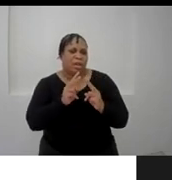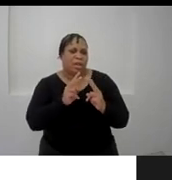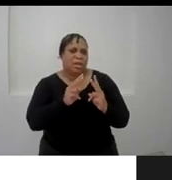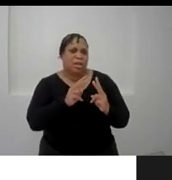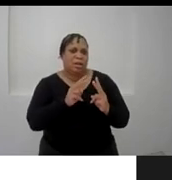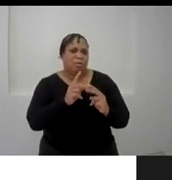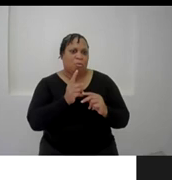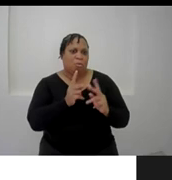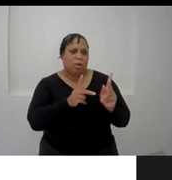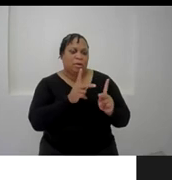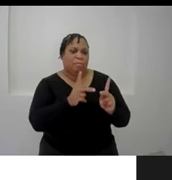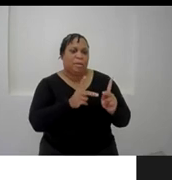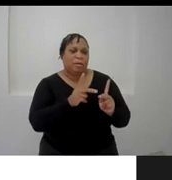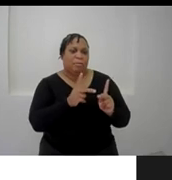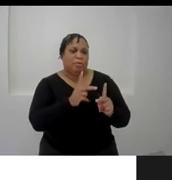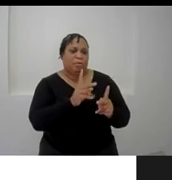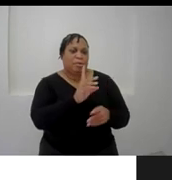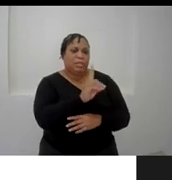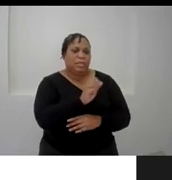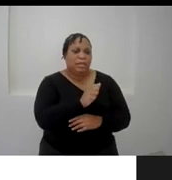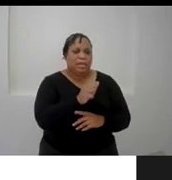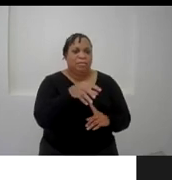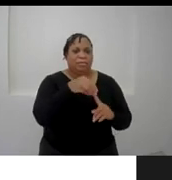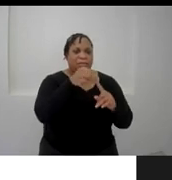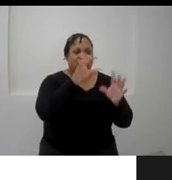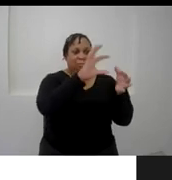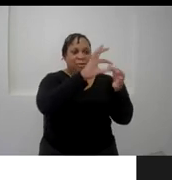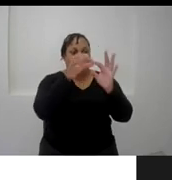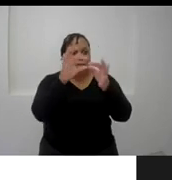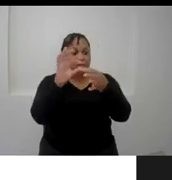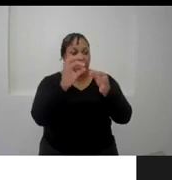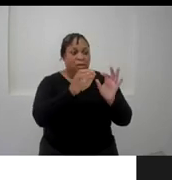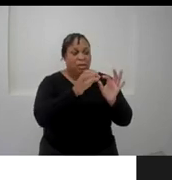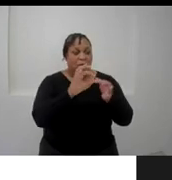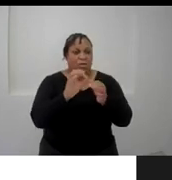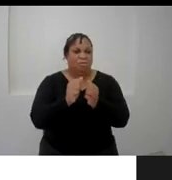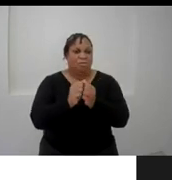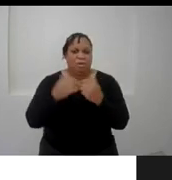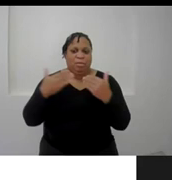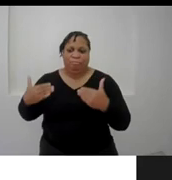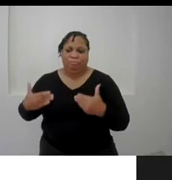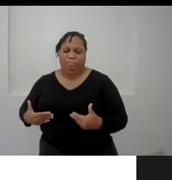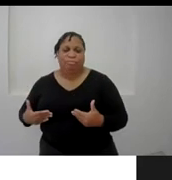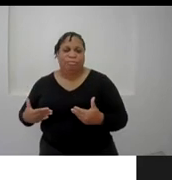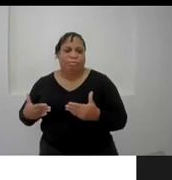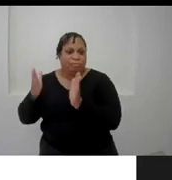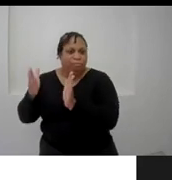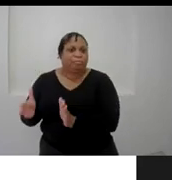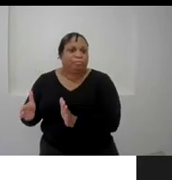people from the disabled person from the Special Olympics with an able-bodied person. We've got